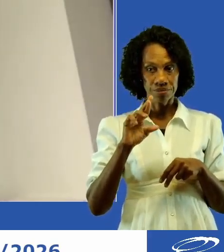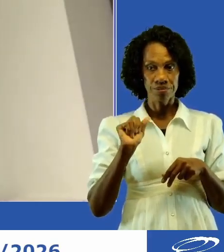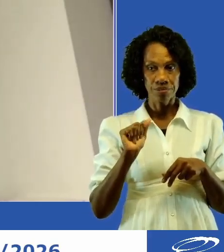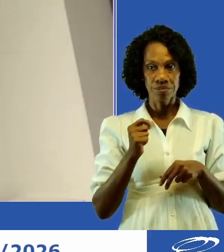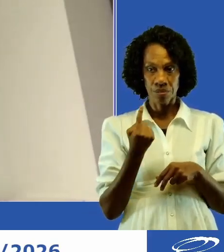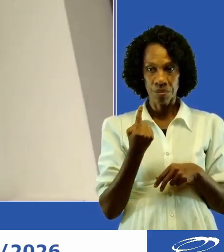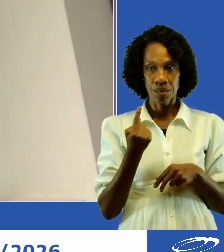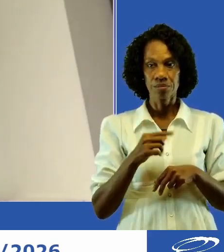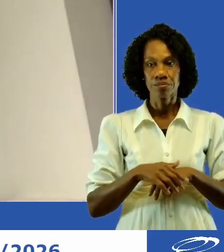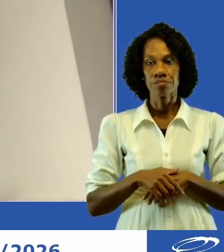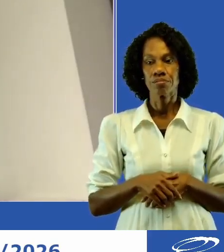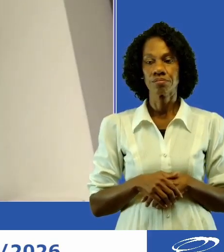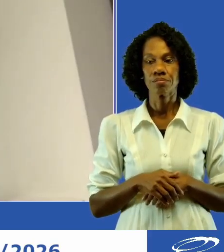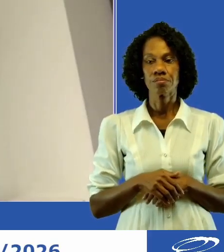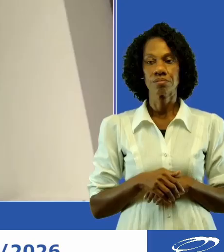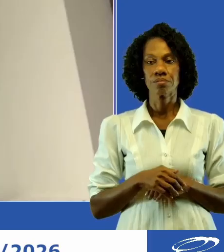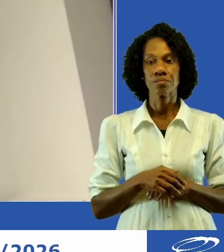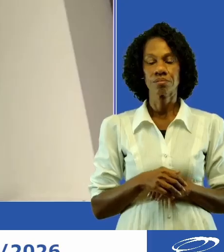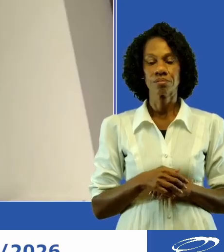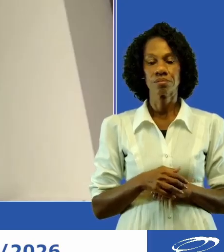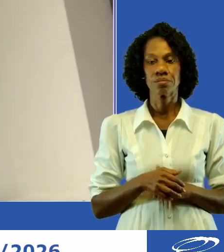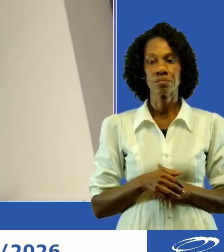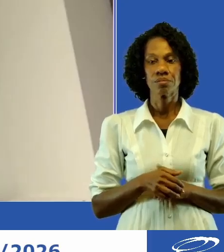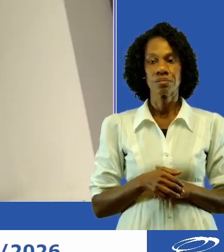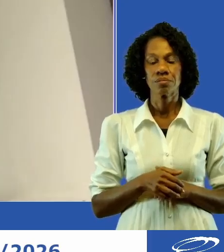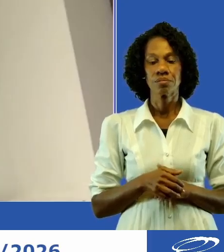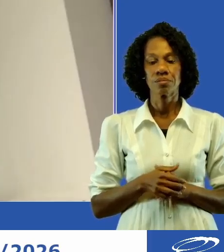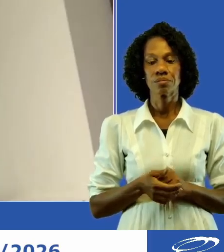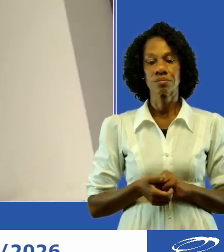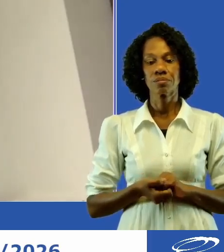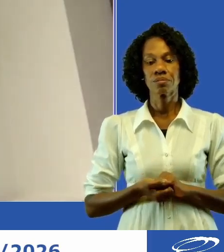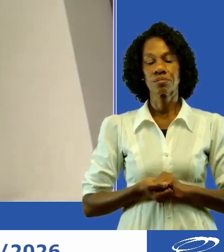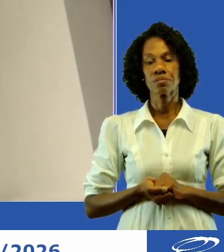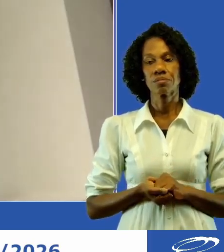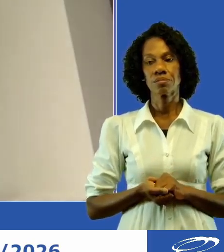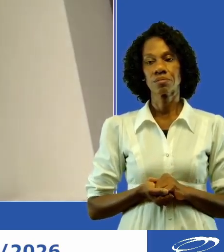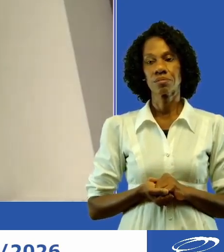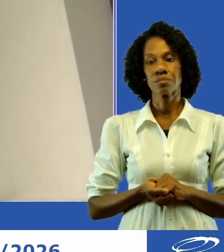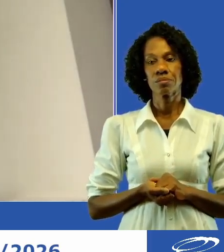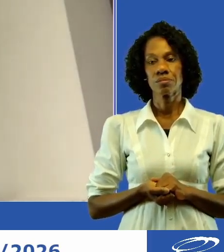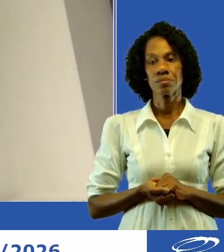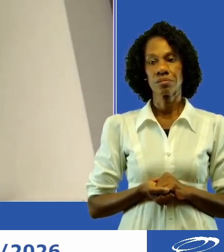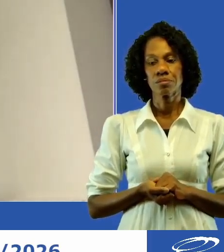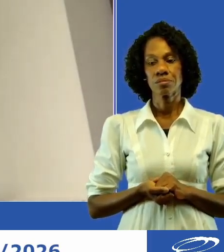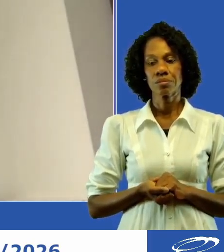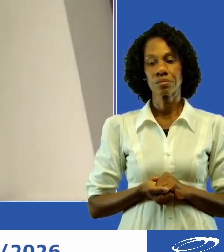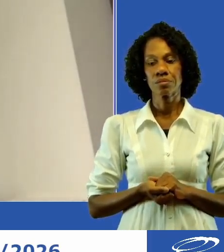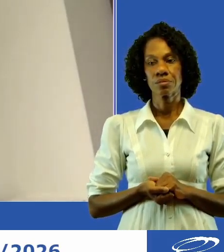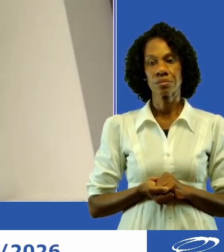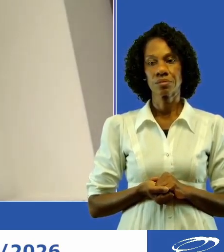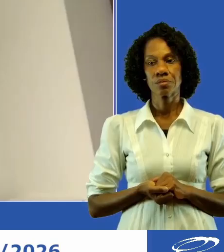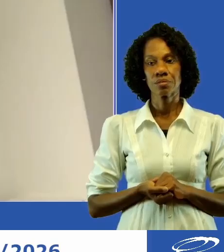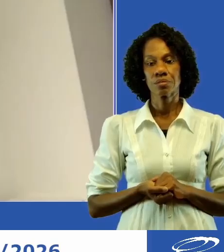leukocyte count or high polymorphonuclear neutrophils count in the synovial fluid, etc. Then I will treat